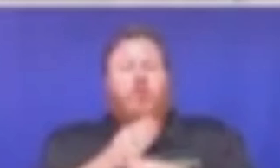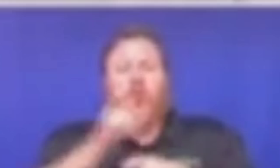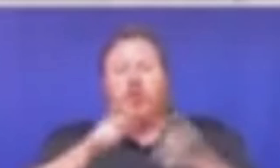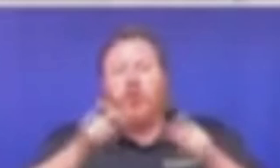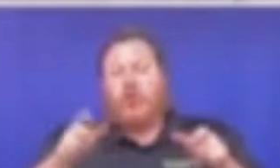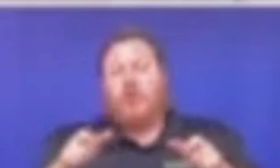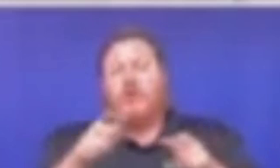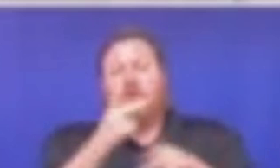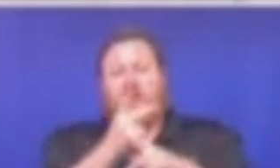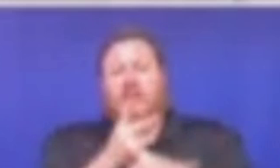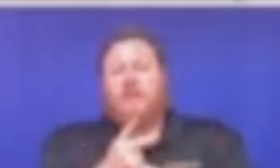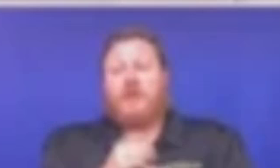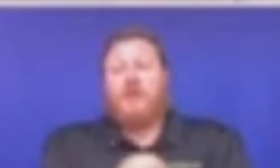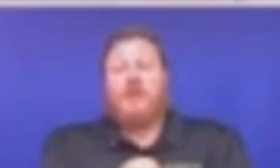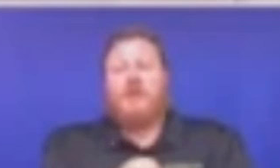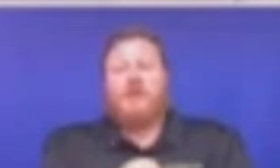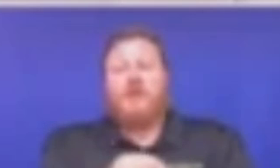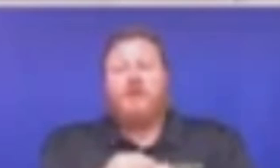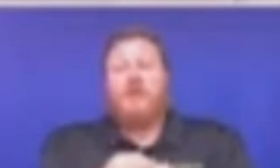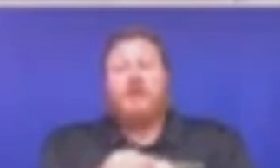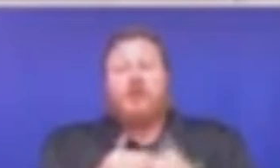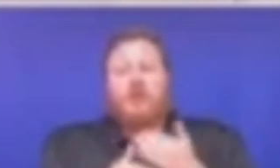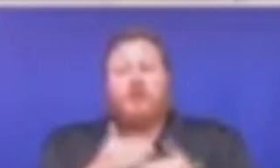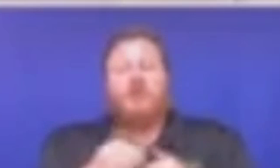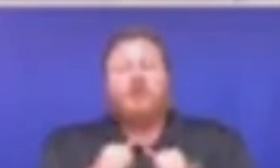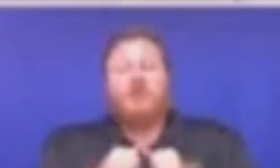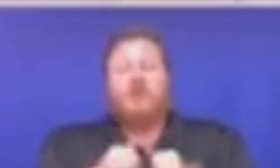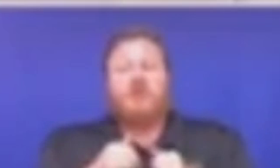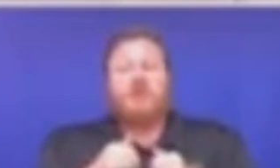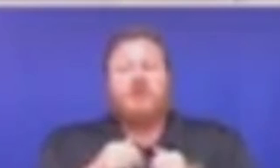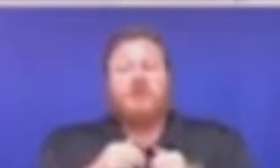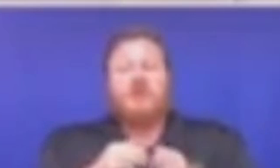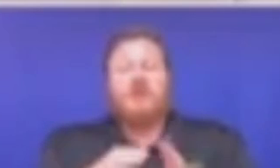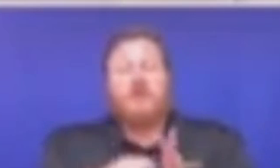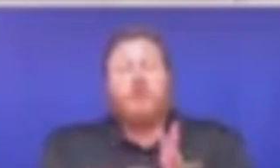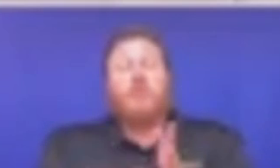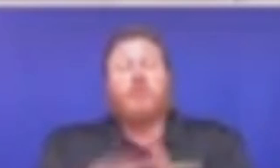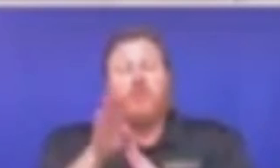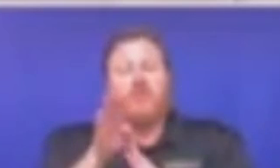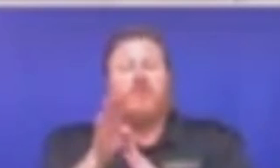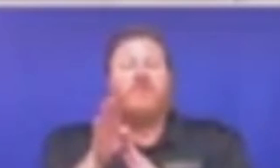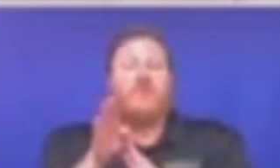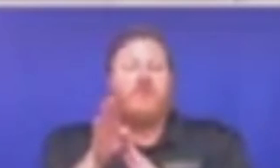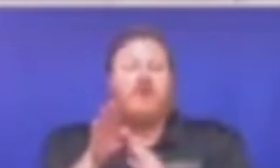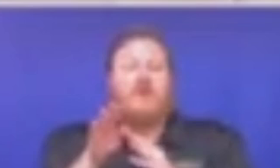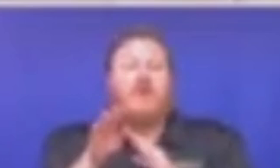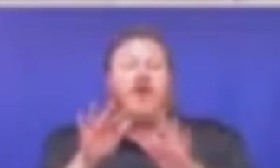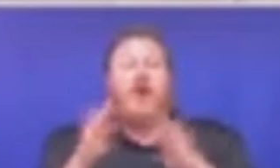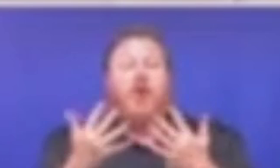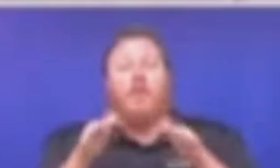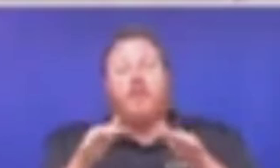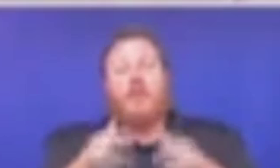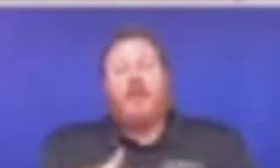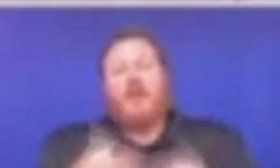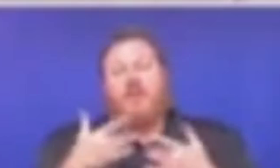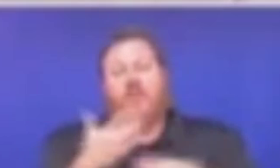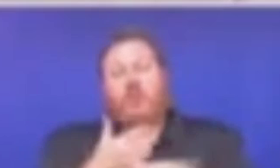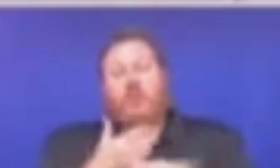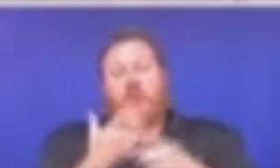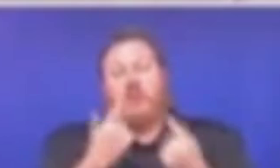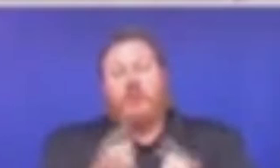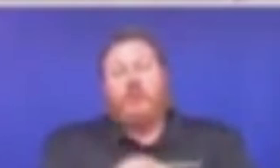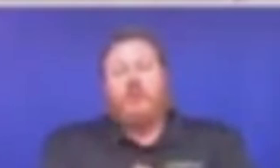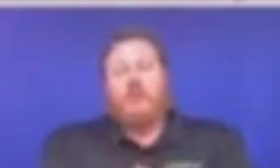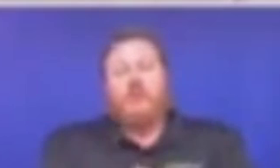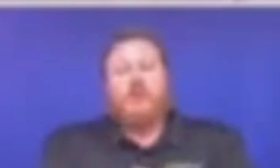and continuously strive to improve the conditions in which they live and they work. In